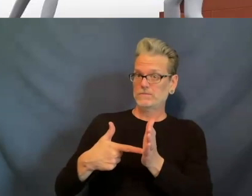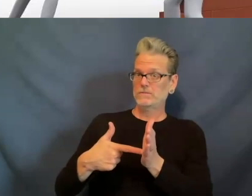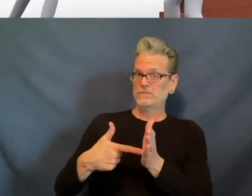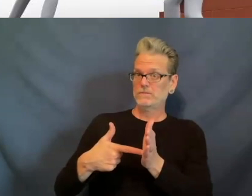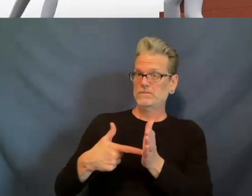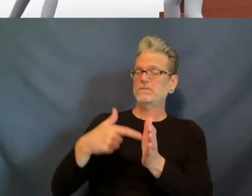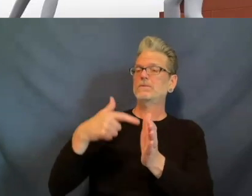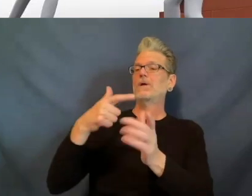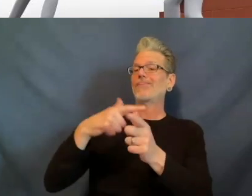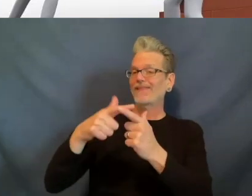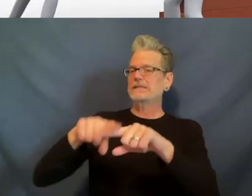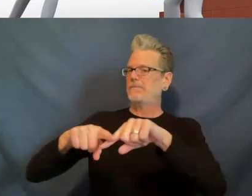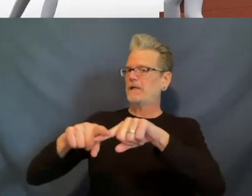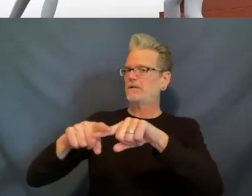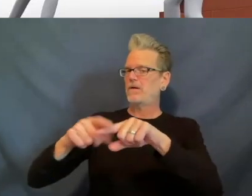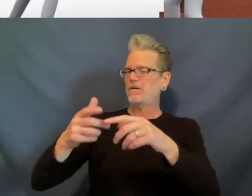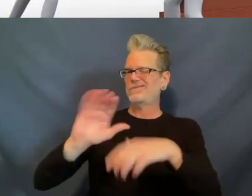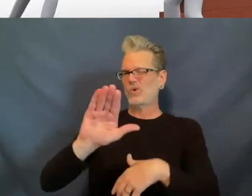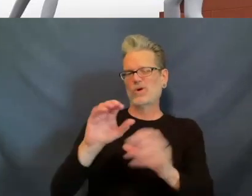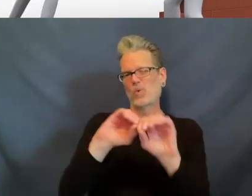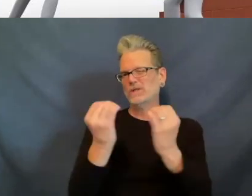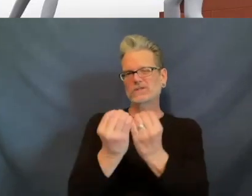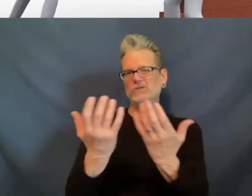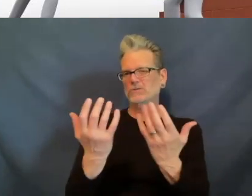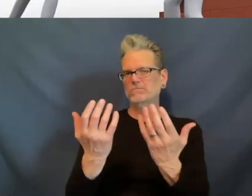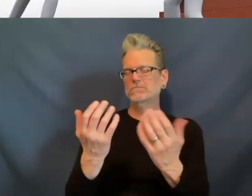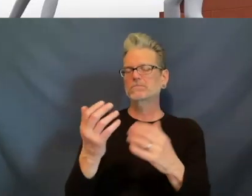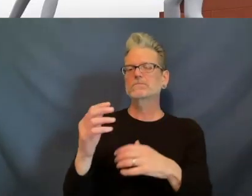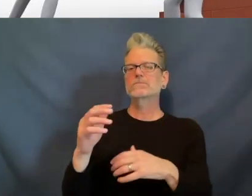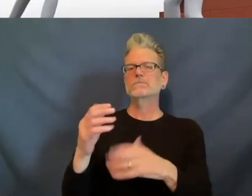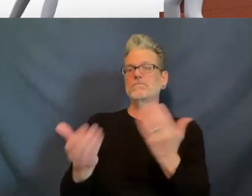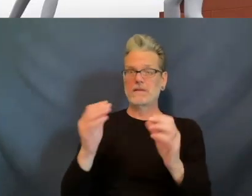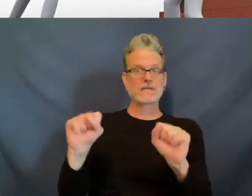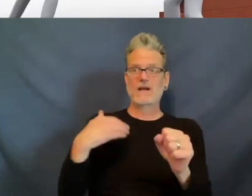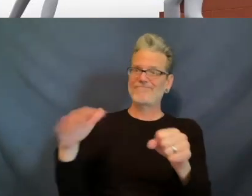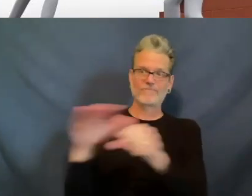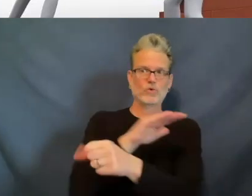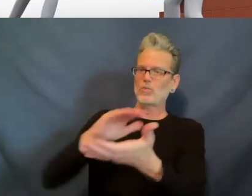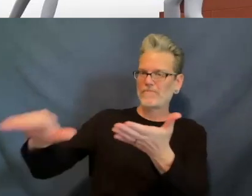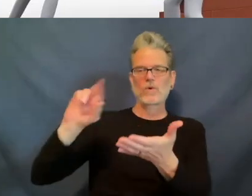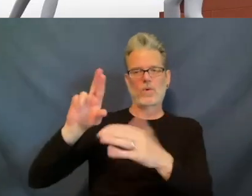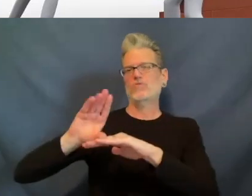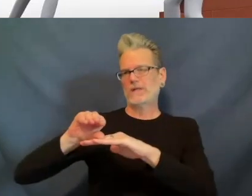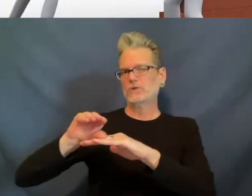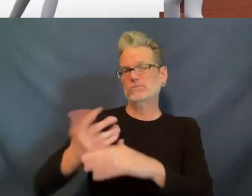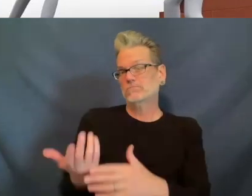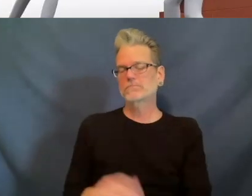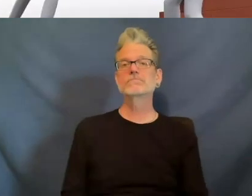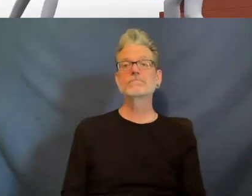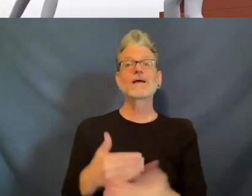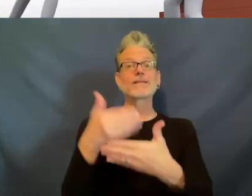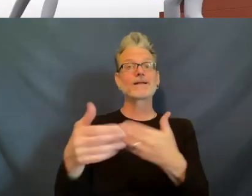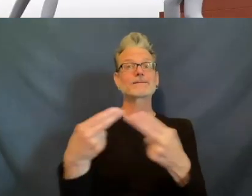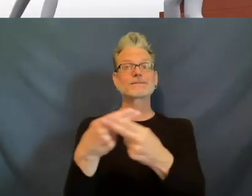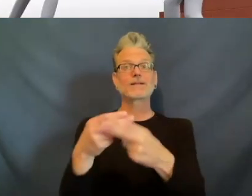the type of entity you have, may allow either a full waiver or reduction as well. And then in the next slide, we'll take a